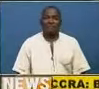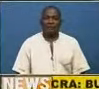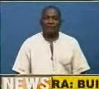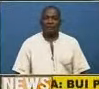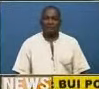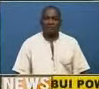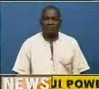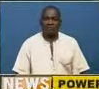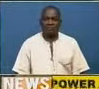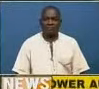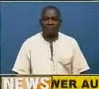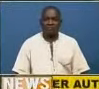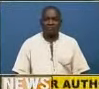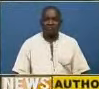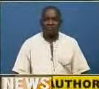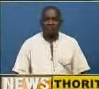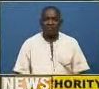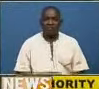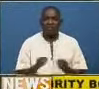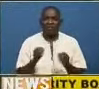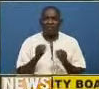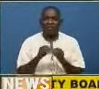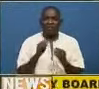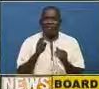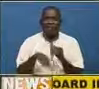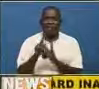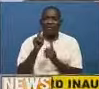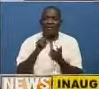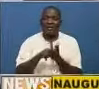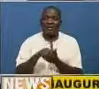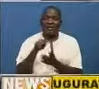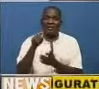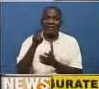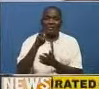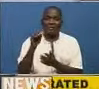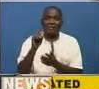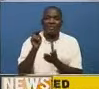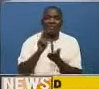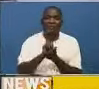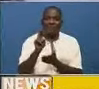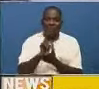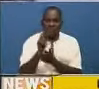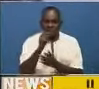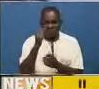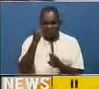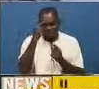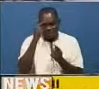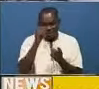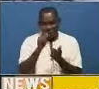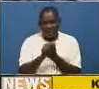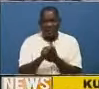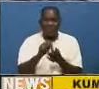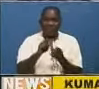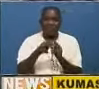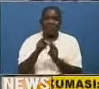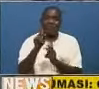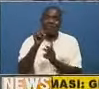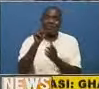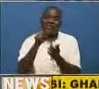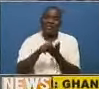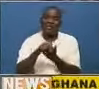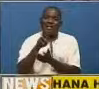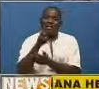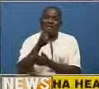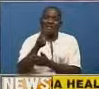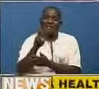Our ranking is part of the 1,662 universities that were considered. But then out of the